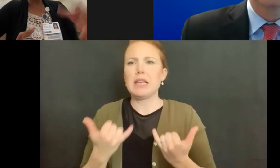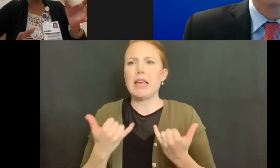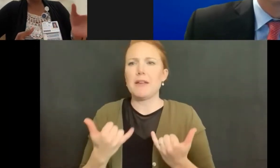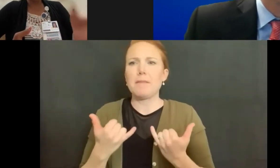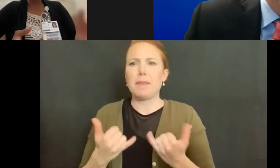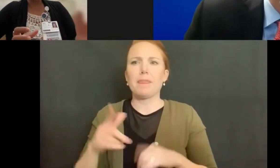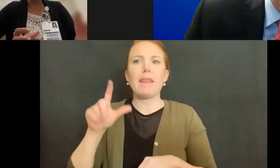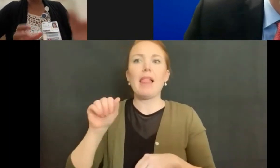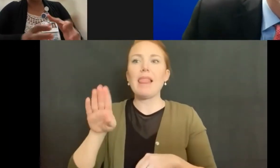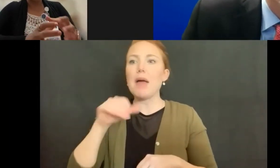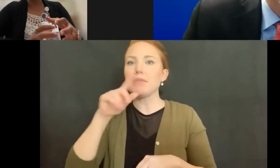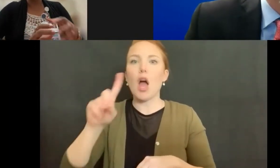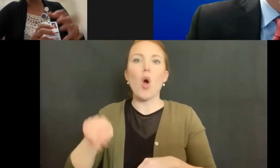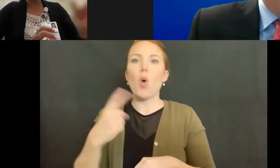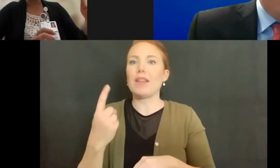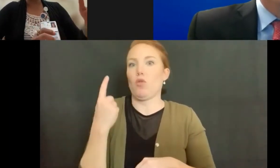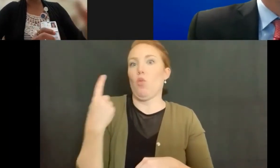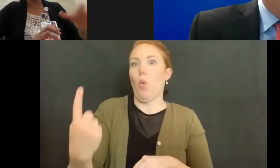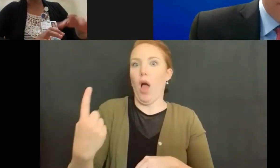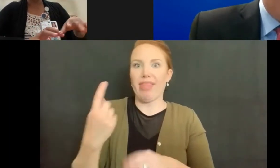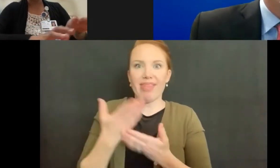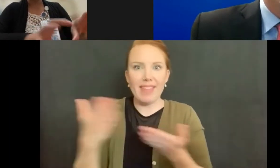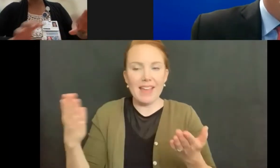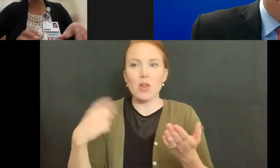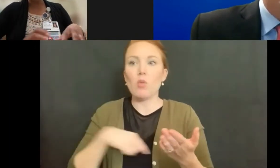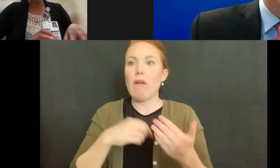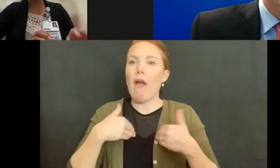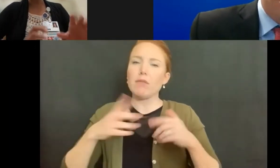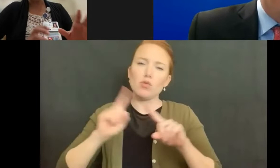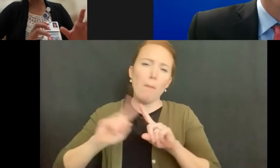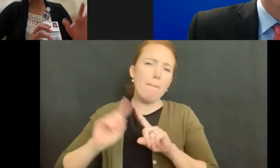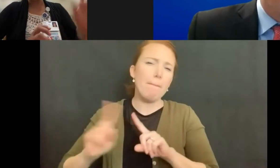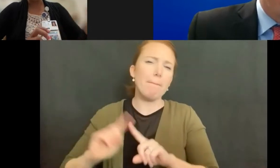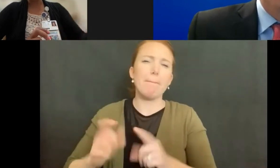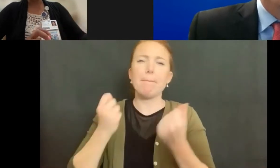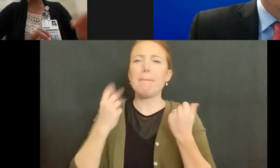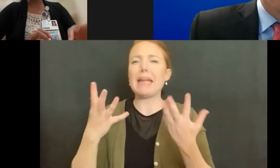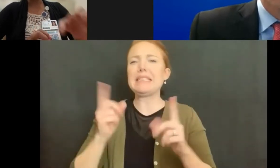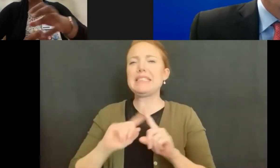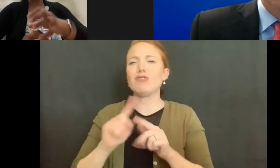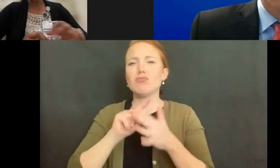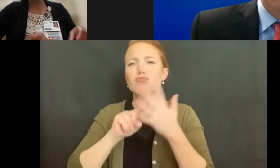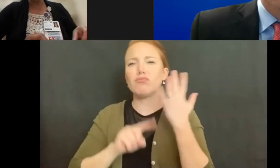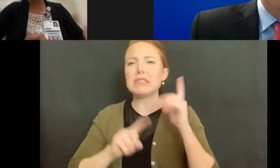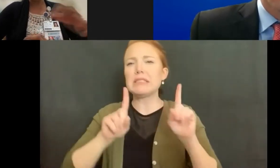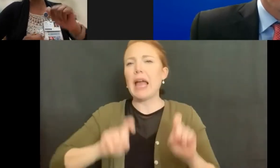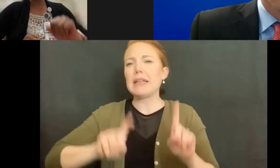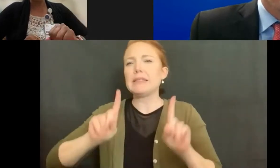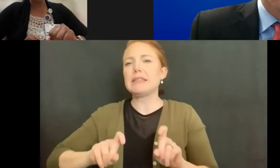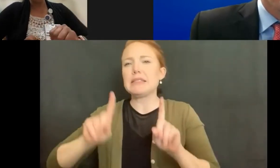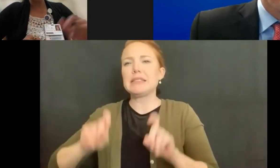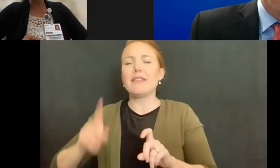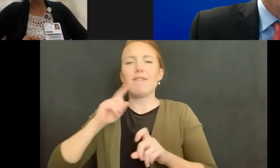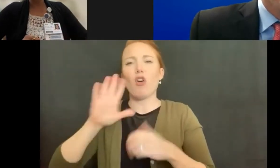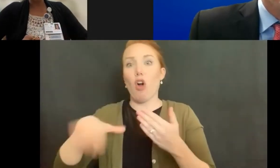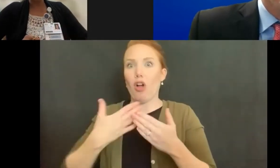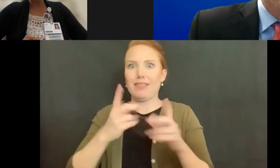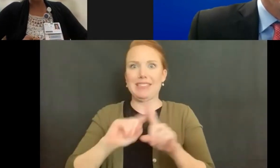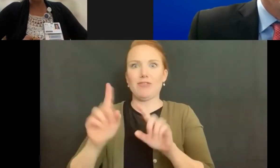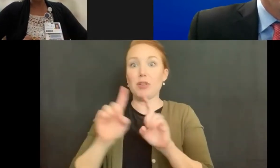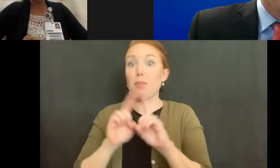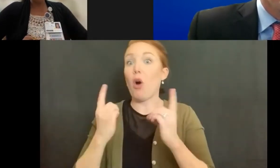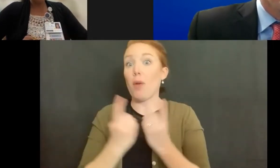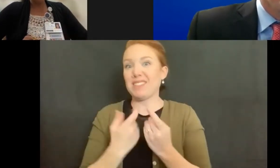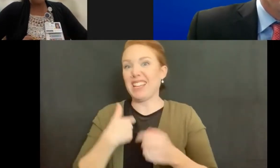is not just one thing, we have so many different benches based on all those department I just told you. So